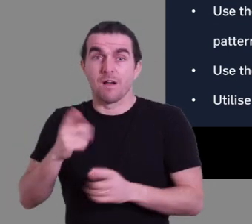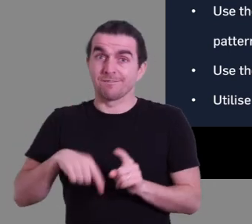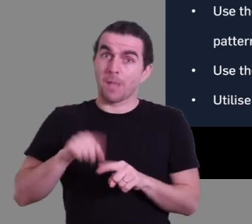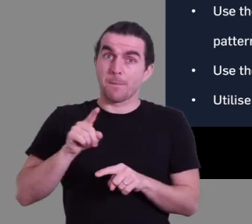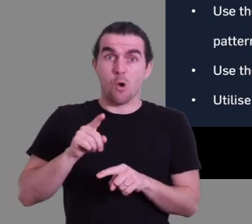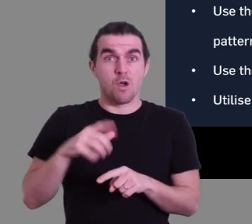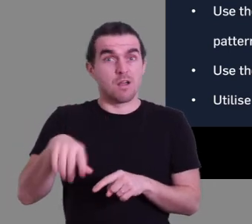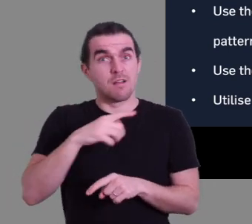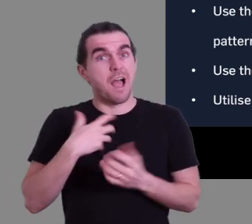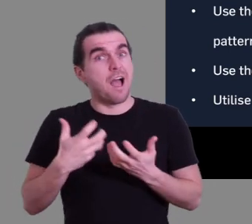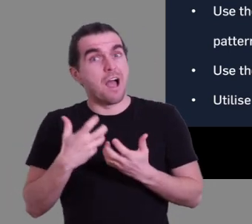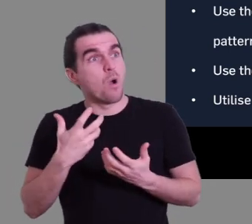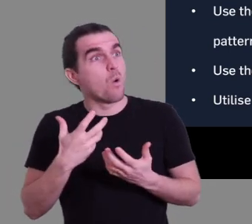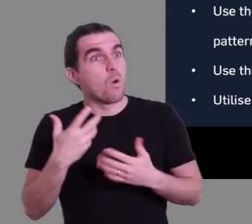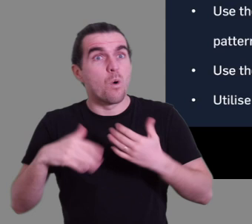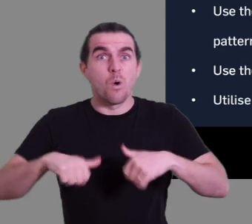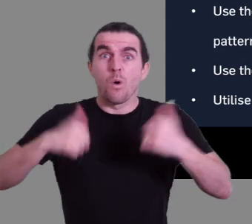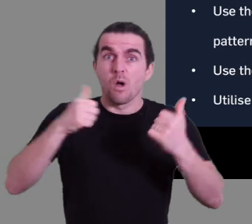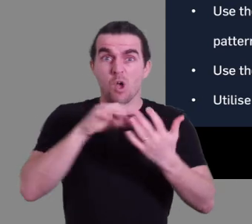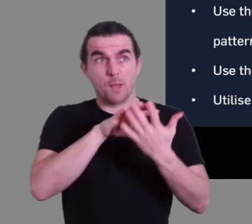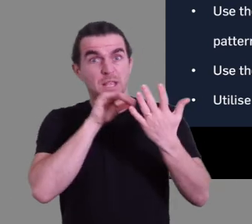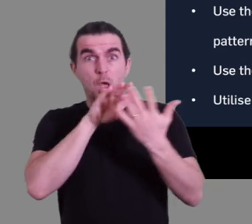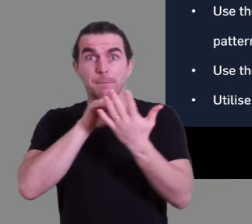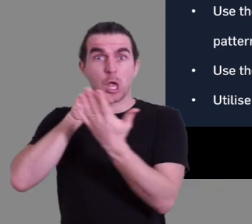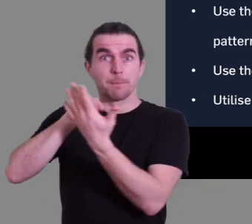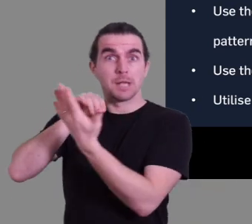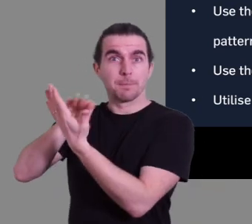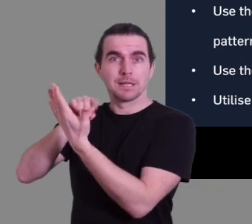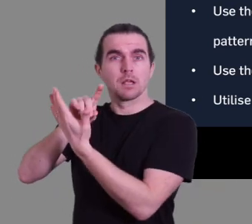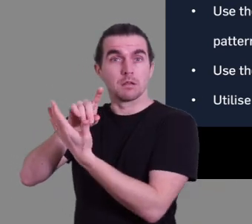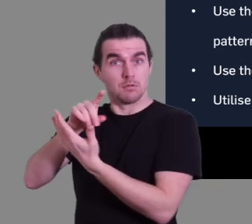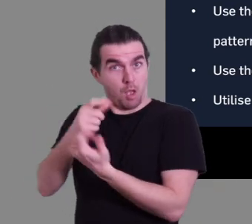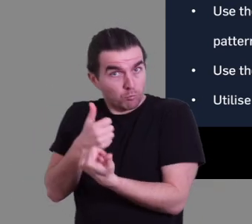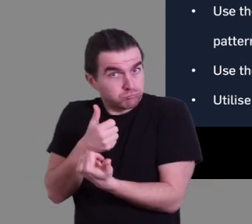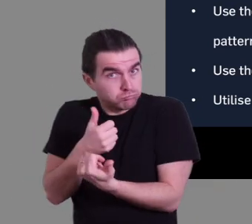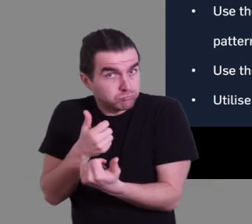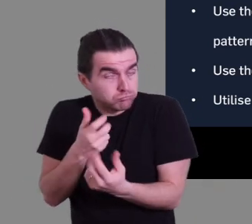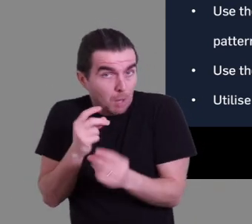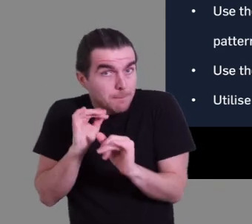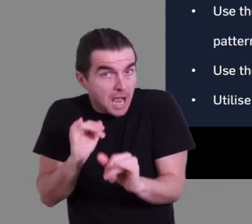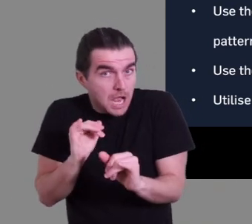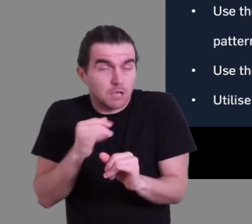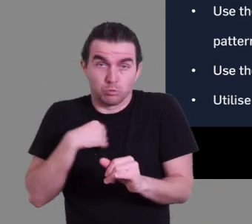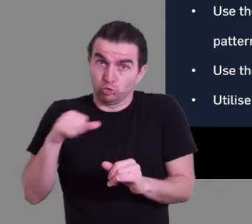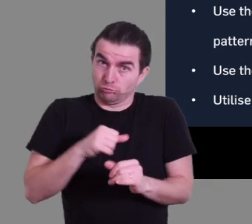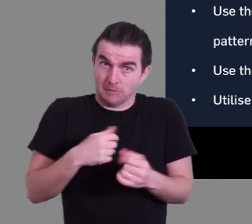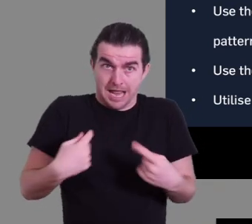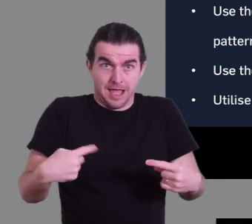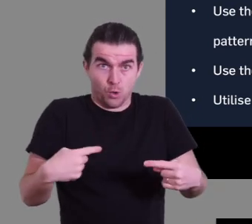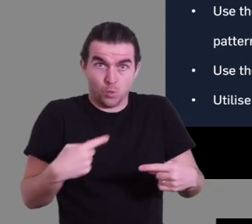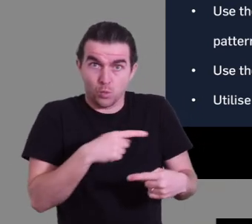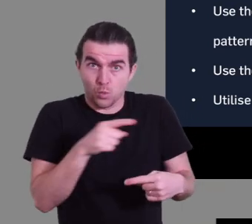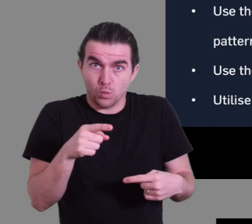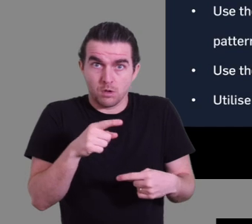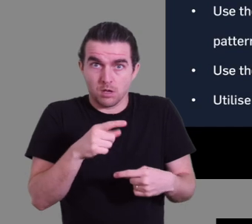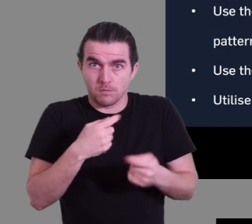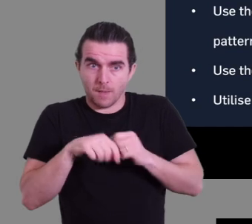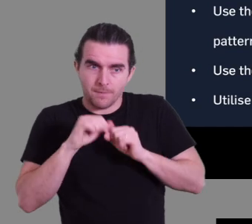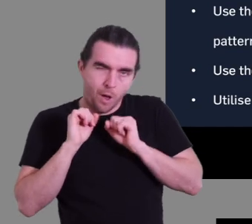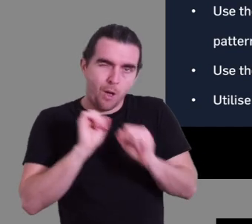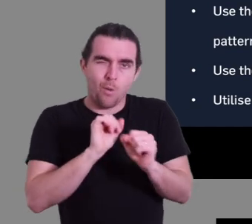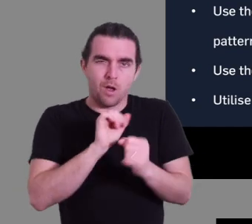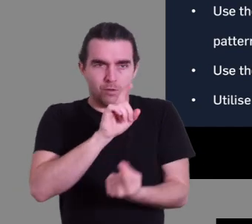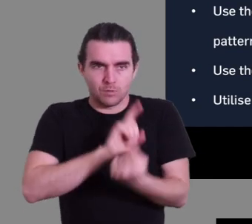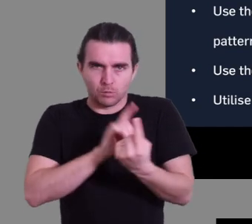know, generally you learn by copying. They copy the top stars. So we should let them do that and see if they can